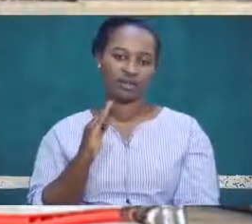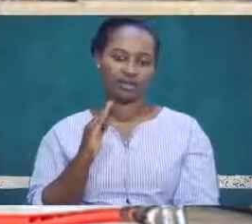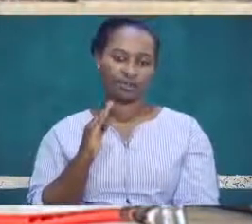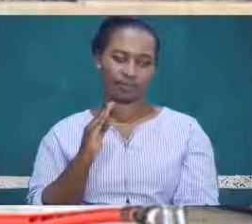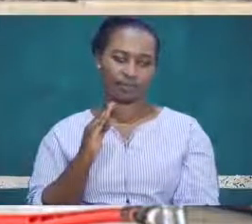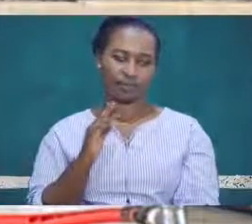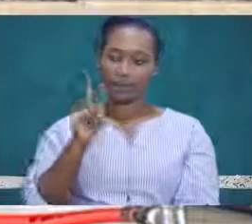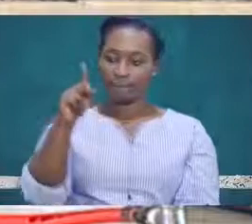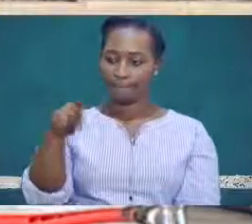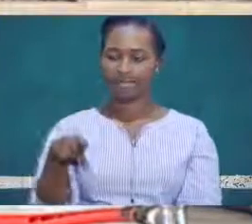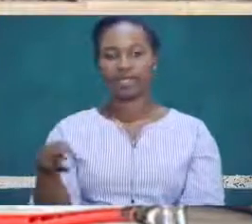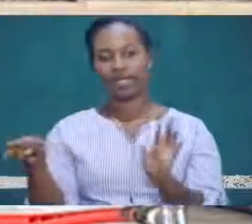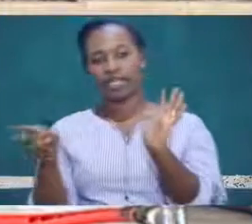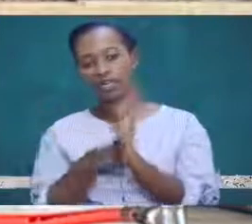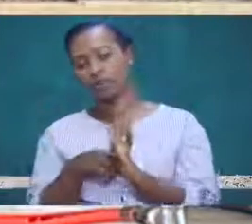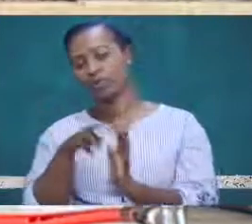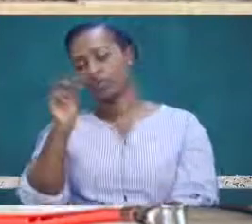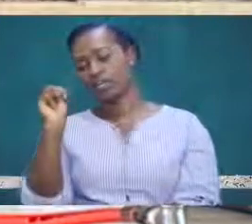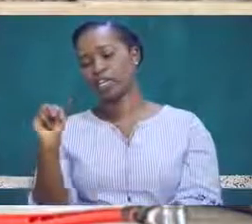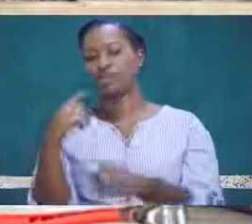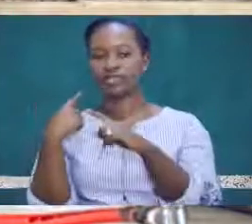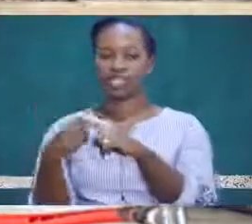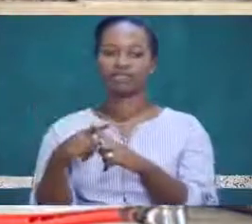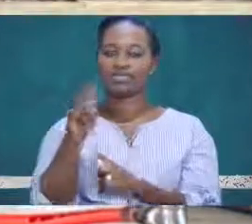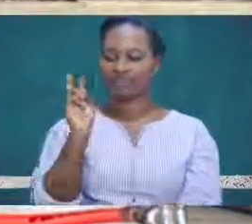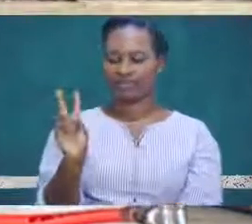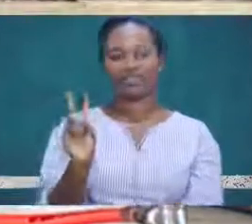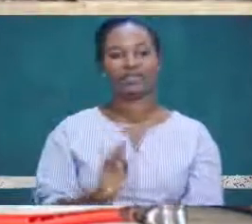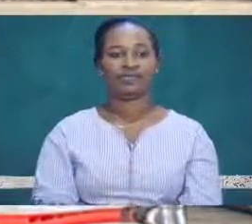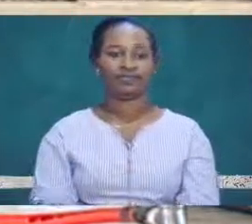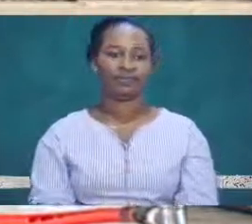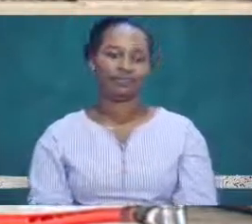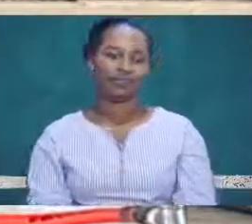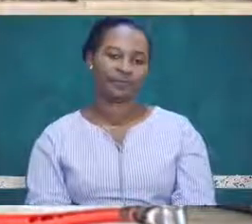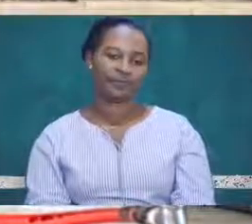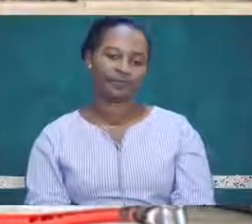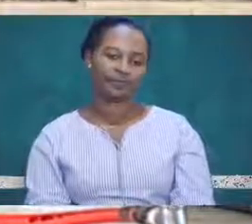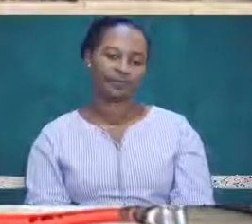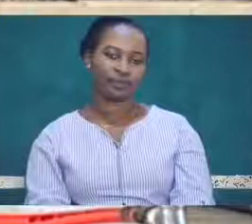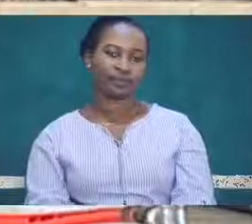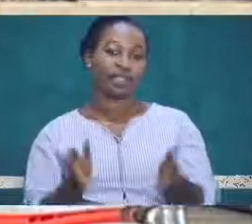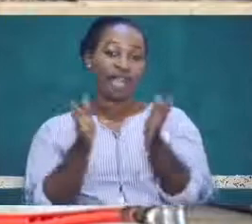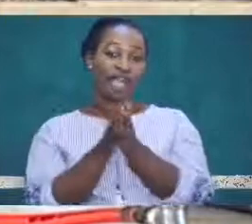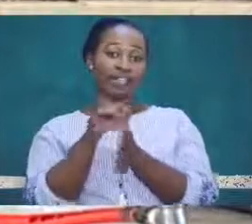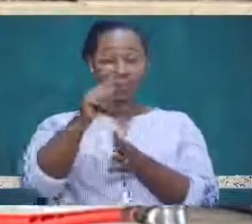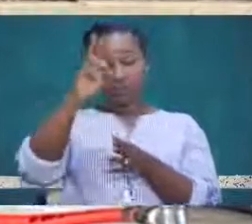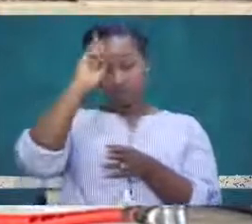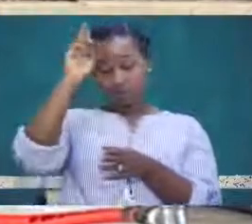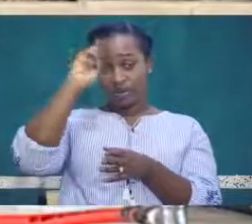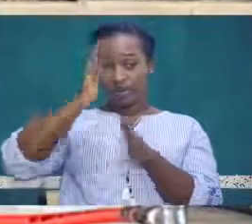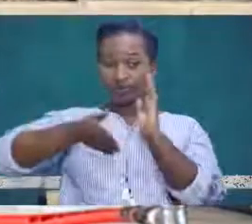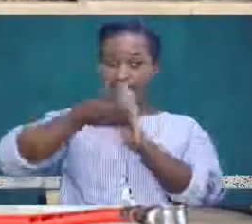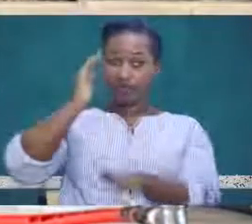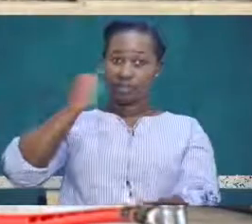it means P is equal to m times what? Times v. And also remember velocity, we